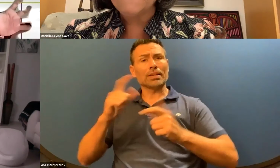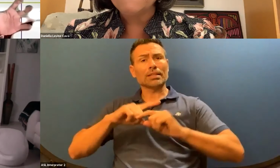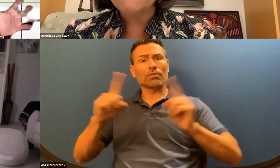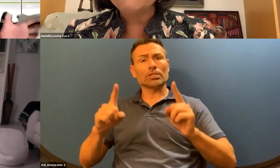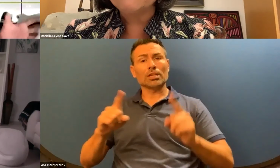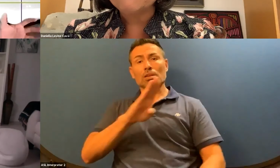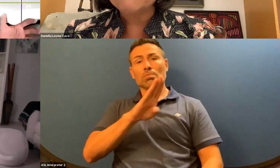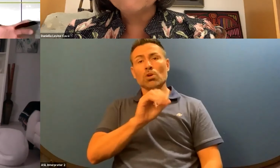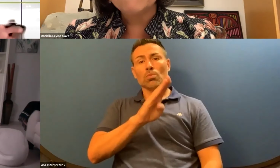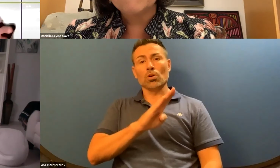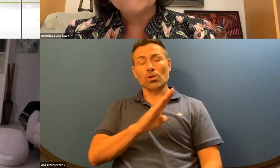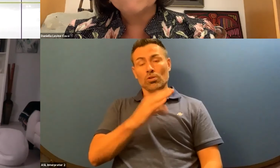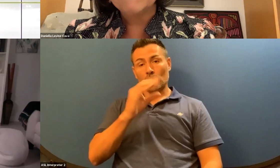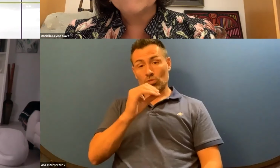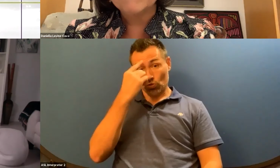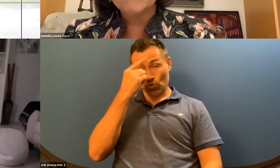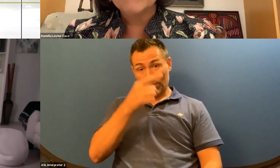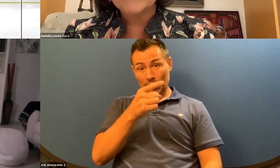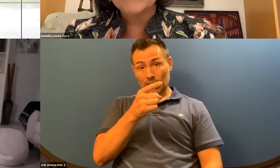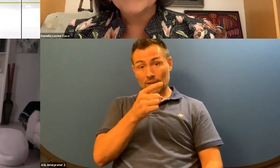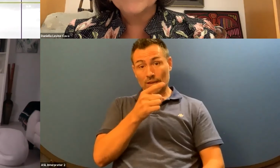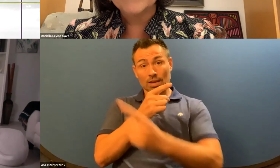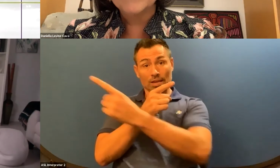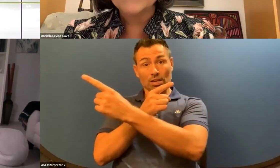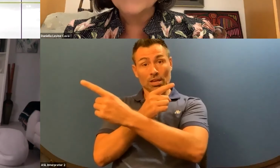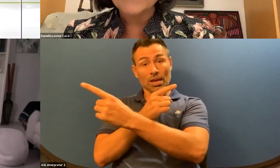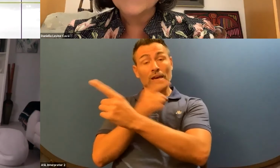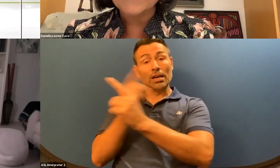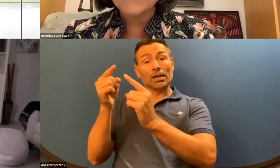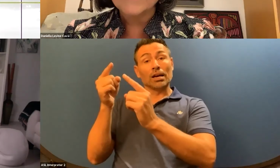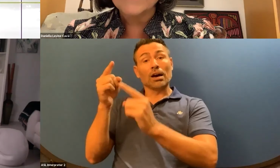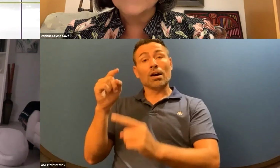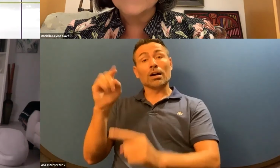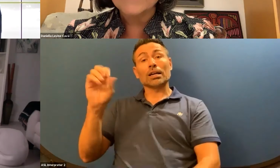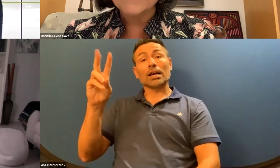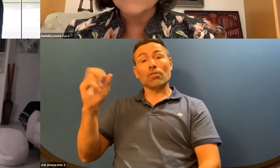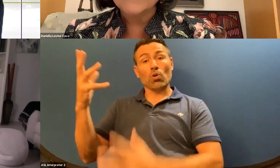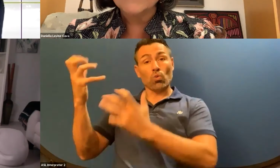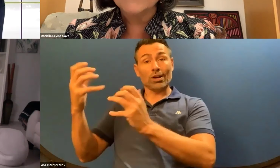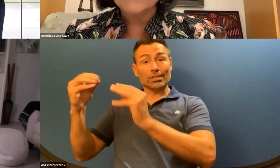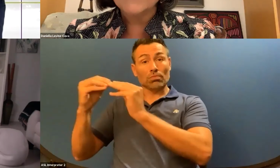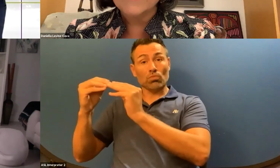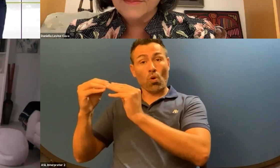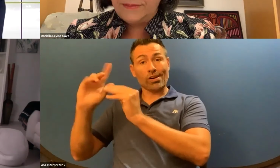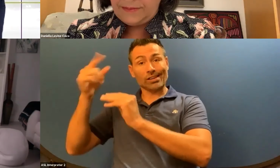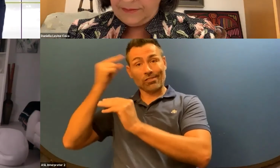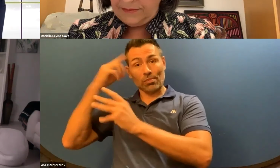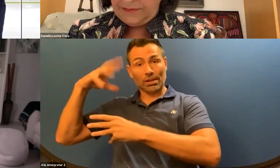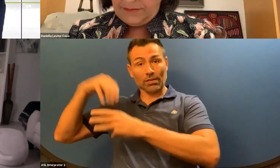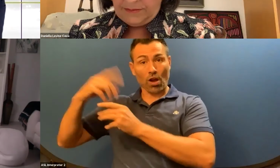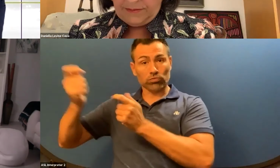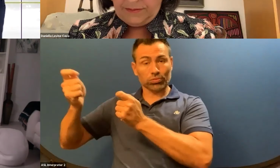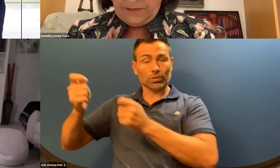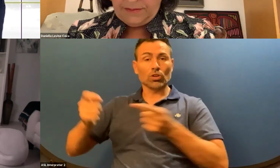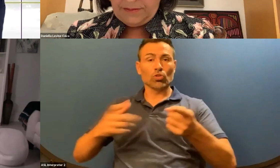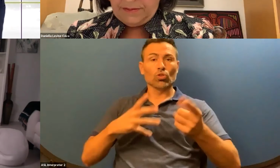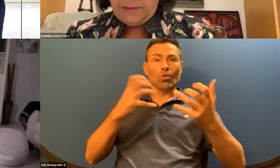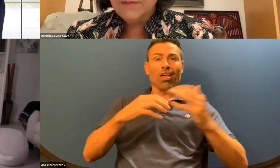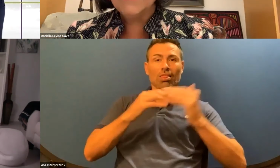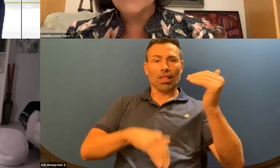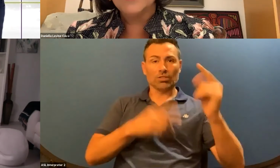opponent wants more government and you want less government in the lives of Miami-Dade, folks who live in Miami-Dade County,